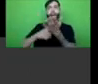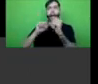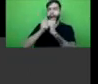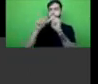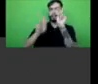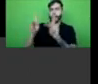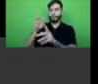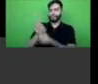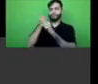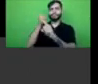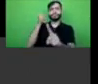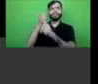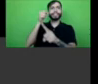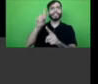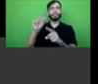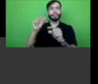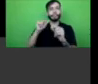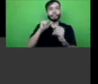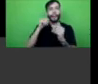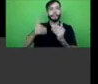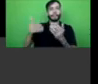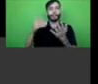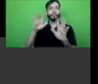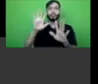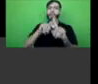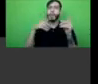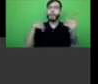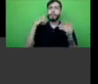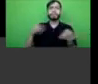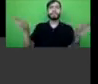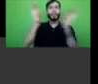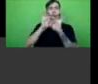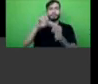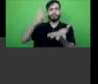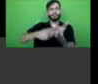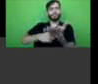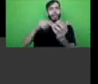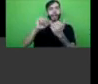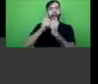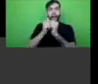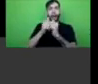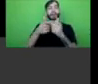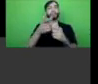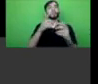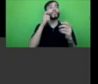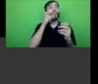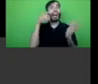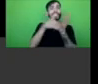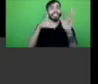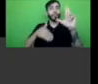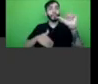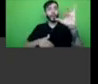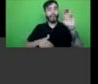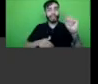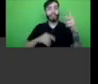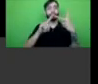think it is important to think about the way that disability can be acquired through racist